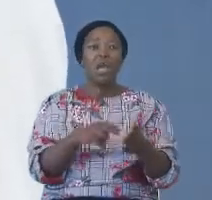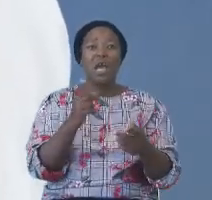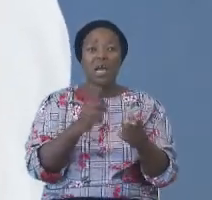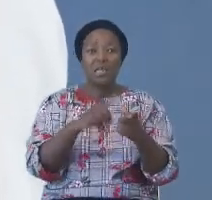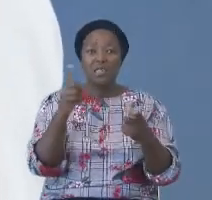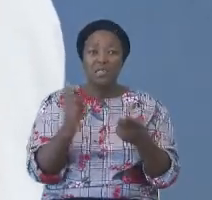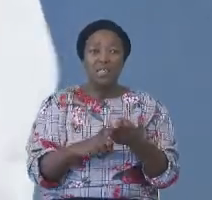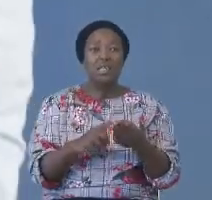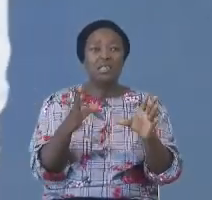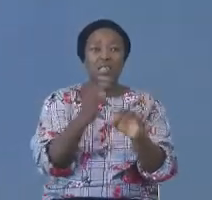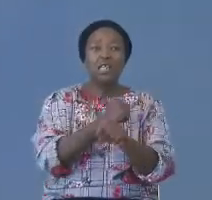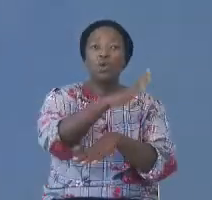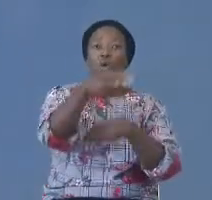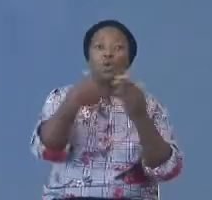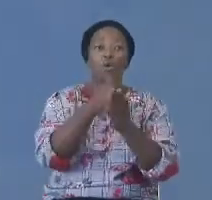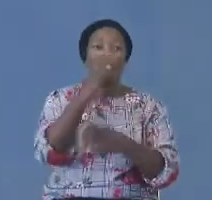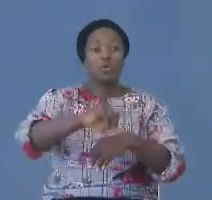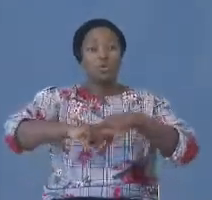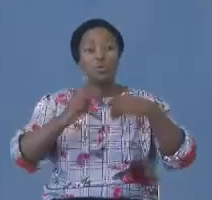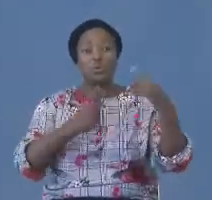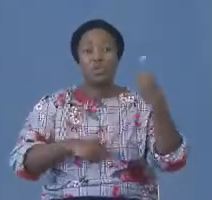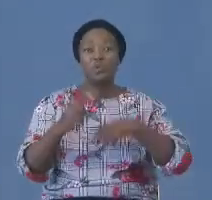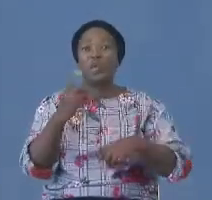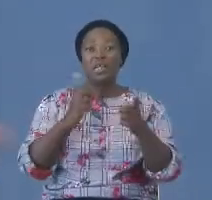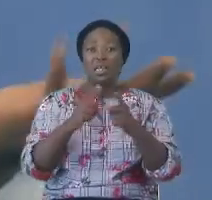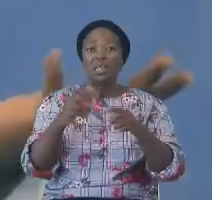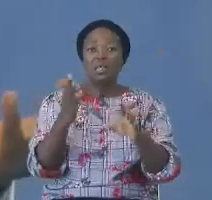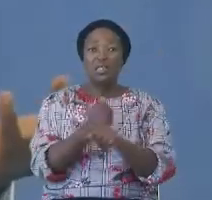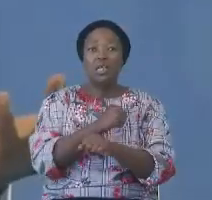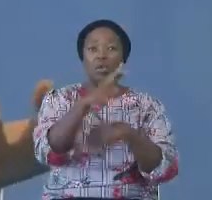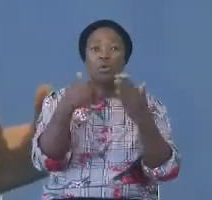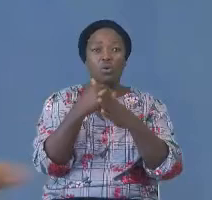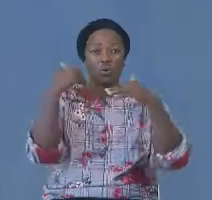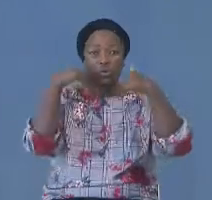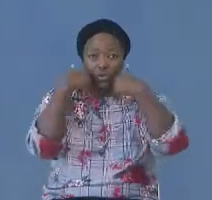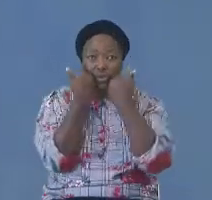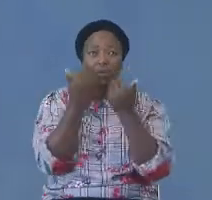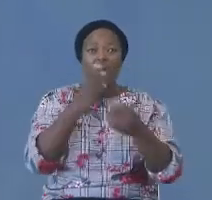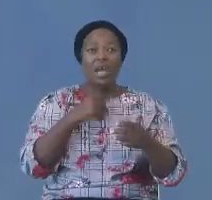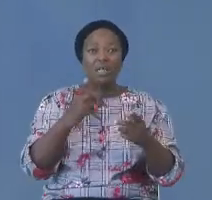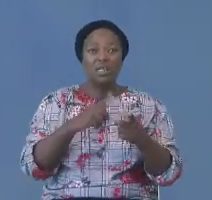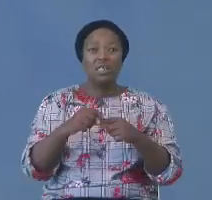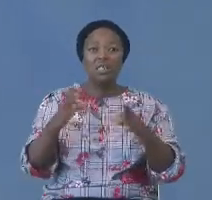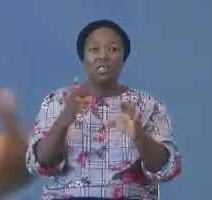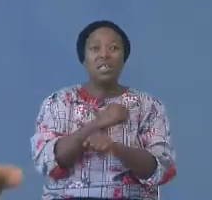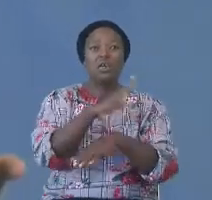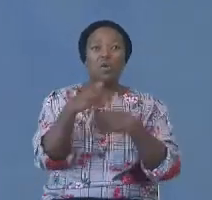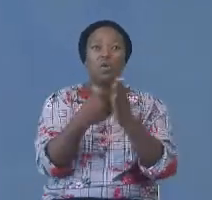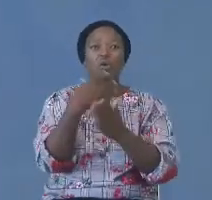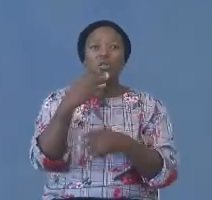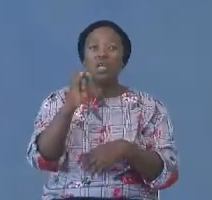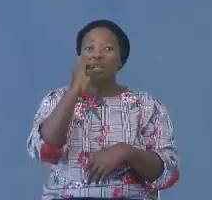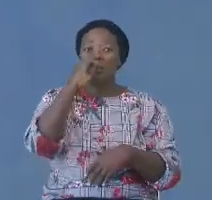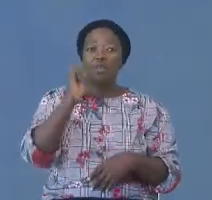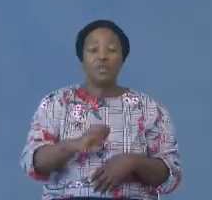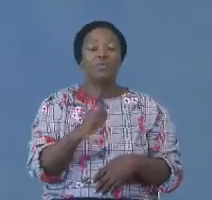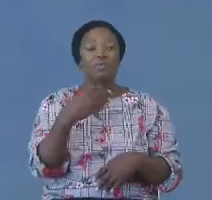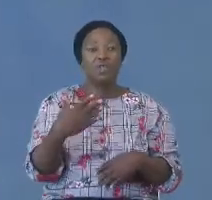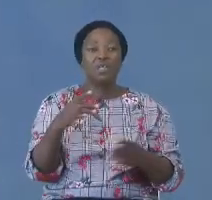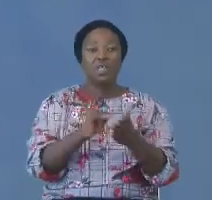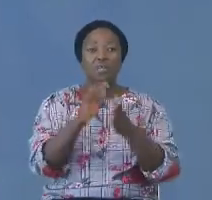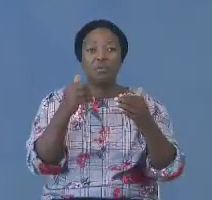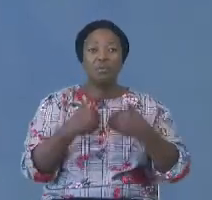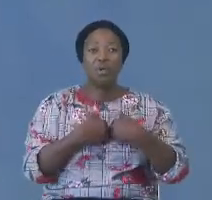christ will come and be your substitute and take all your punishment and take all your